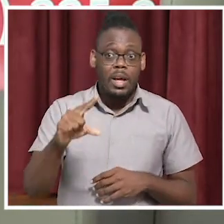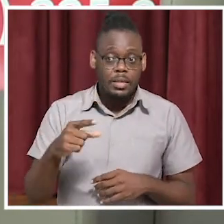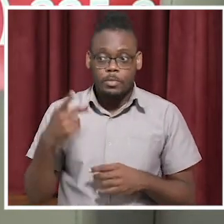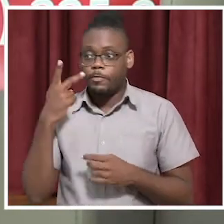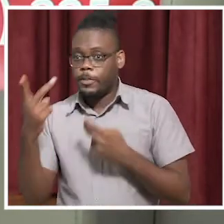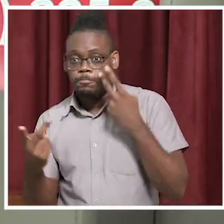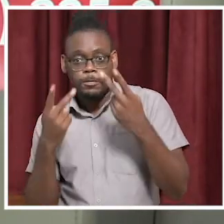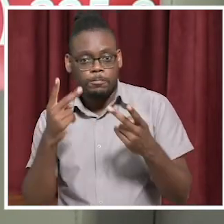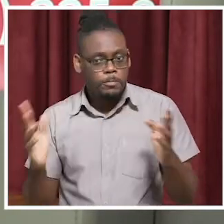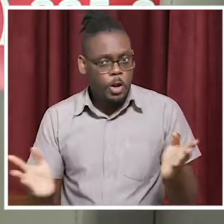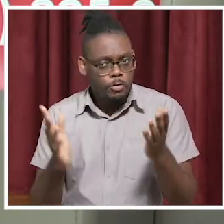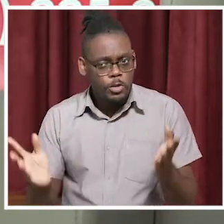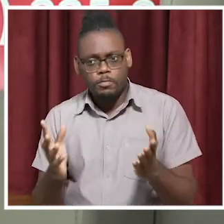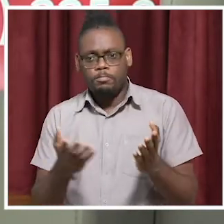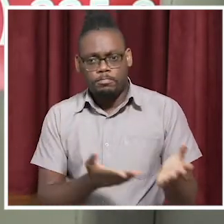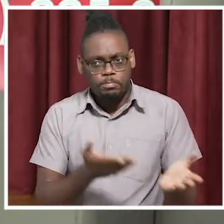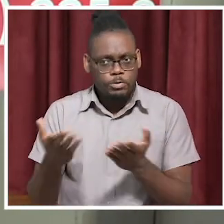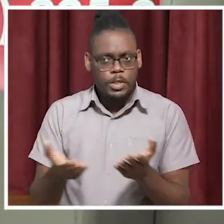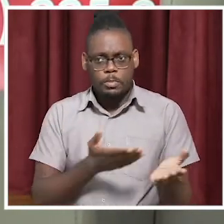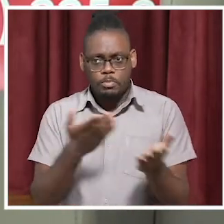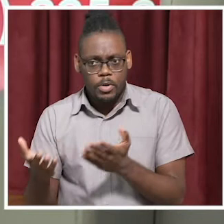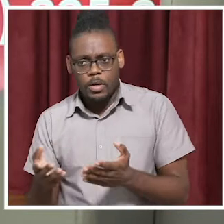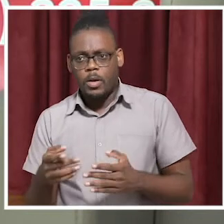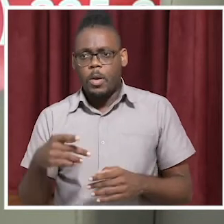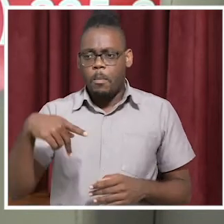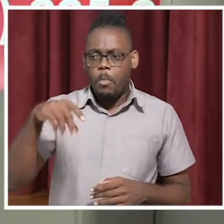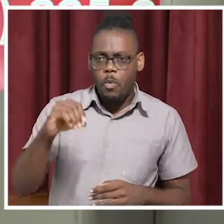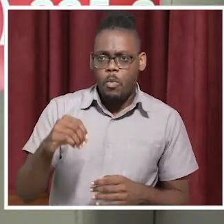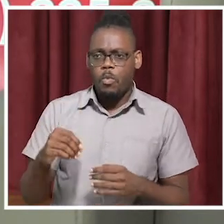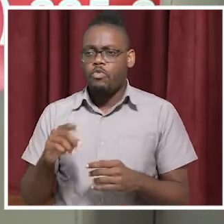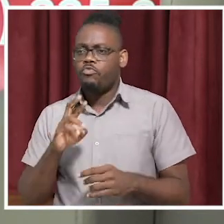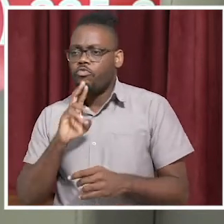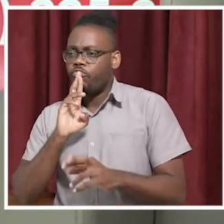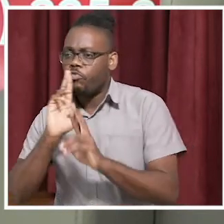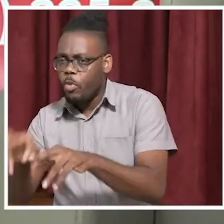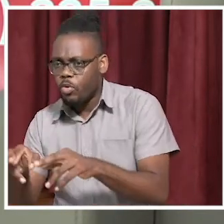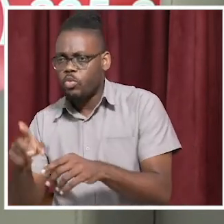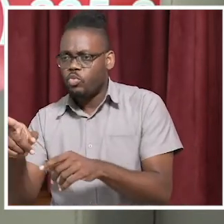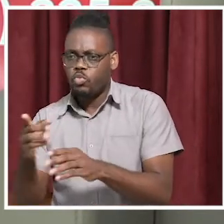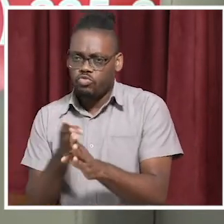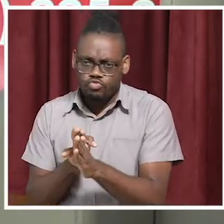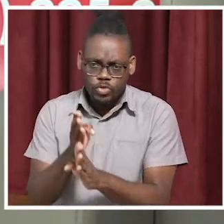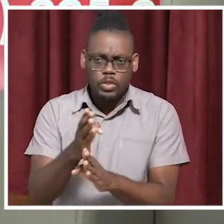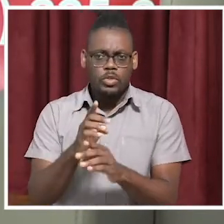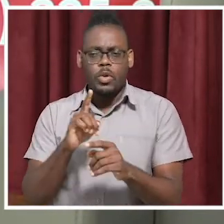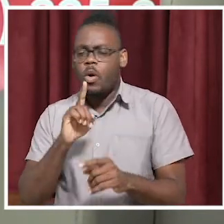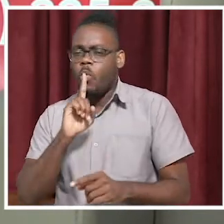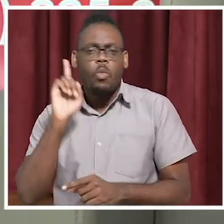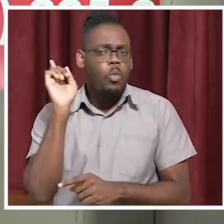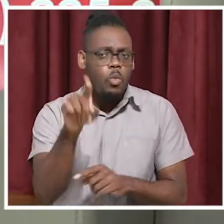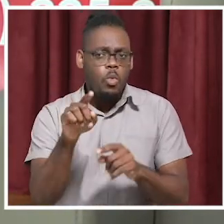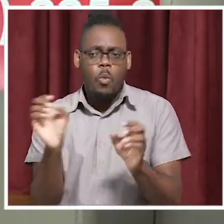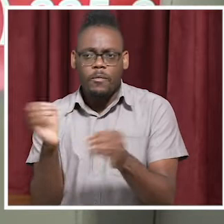your purchase order, go to the hardware right away. Don't waste time. Make sure you get your materials so that you can get your repair works